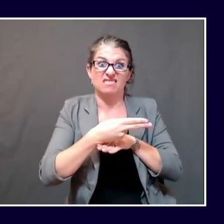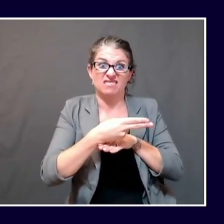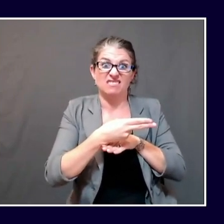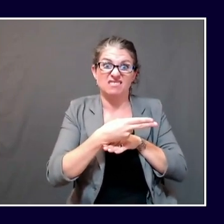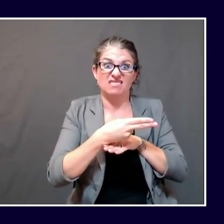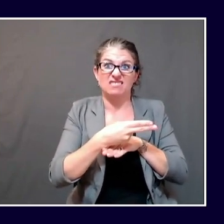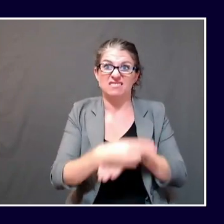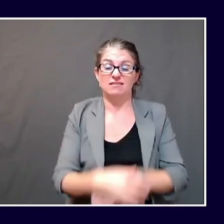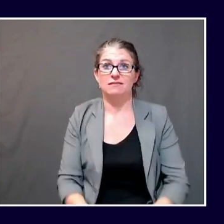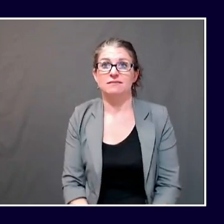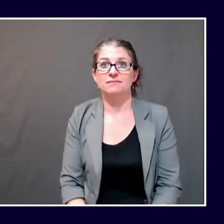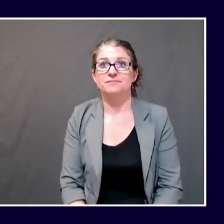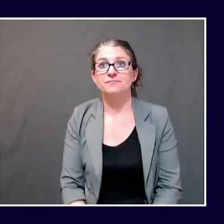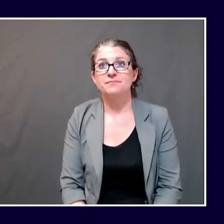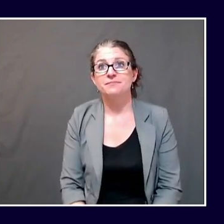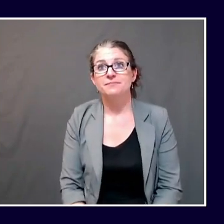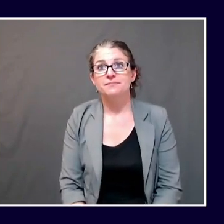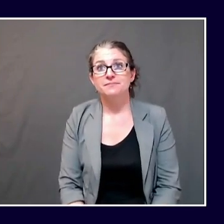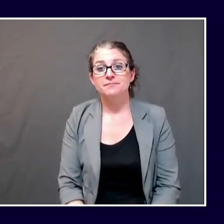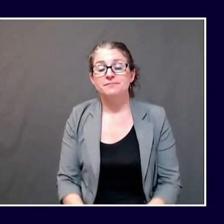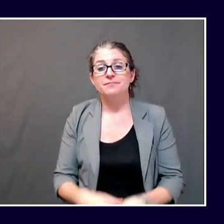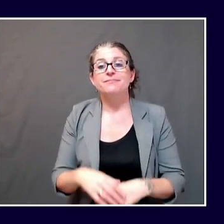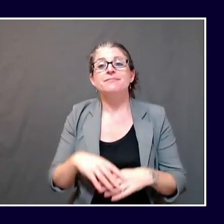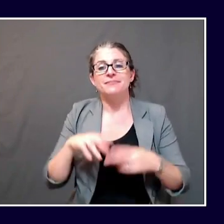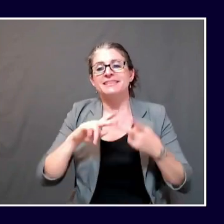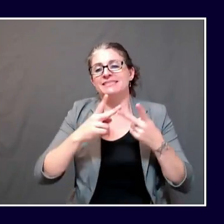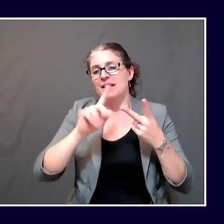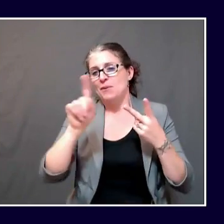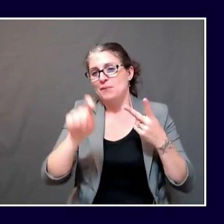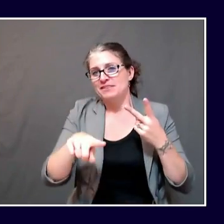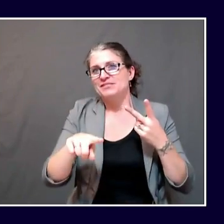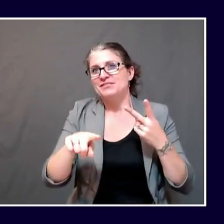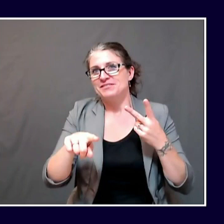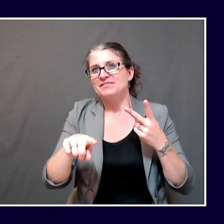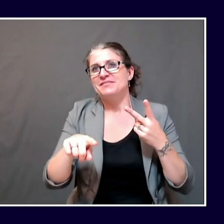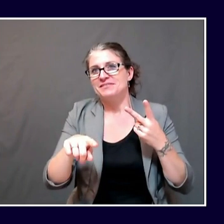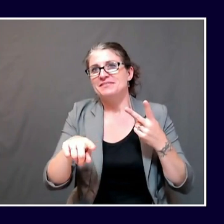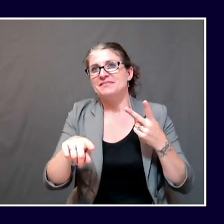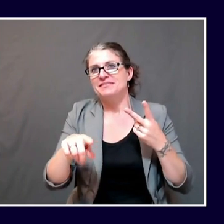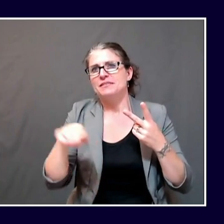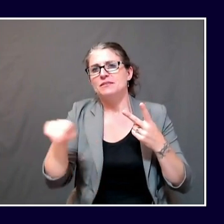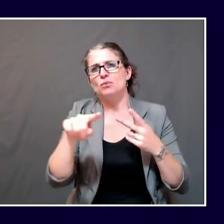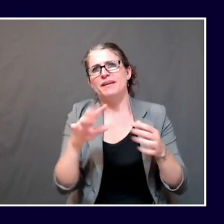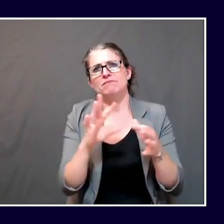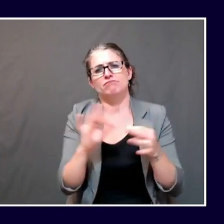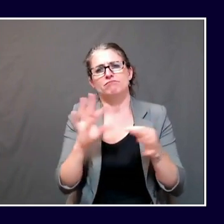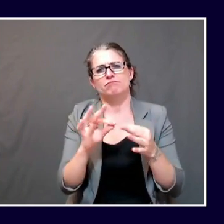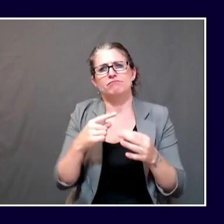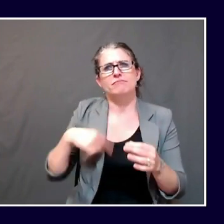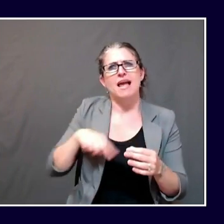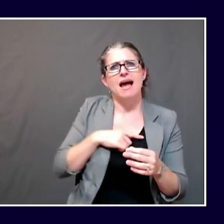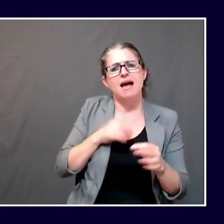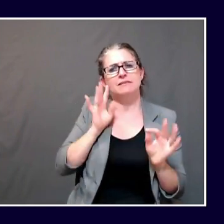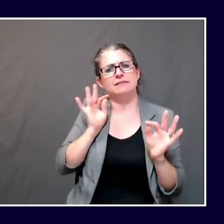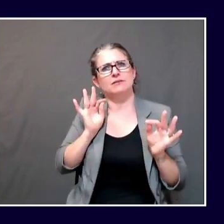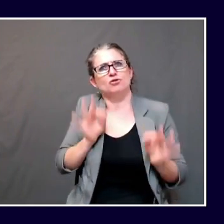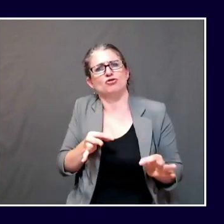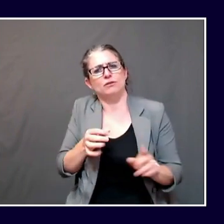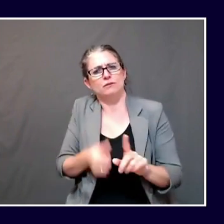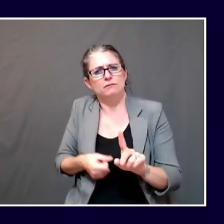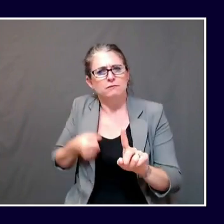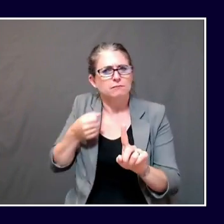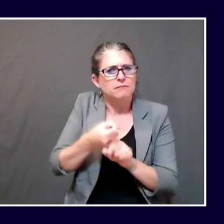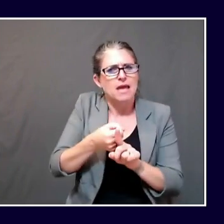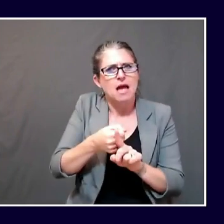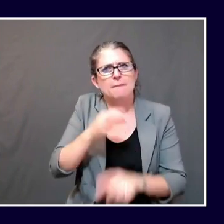of the listeners wanted to know if, despite the fact that that's how you've been operating, has there been any